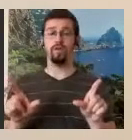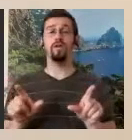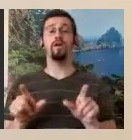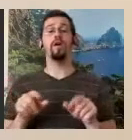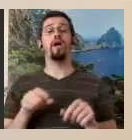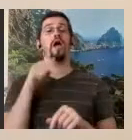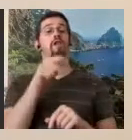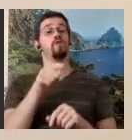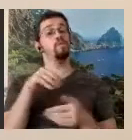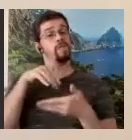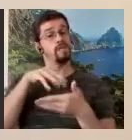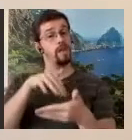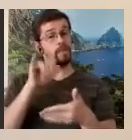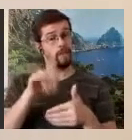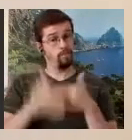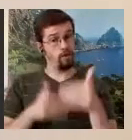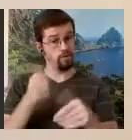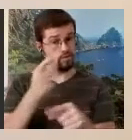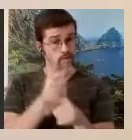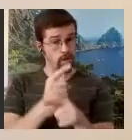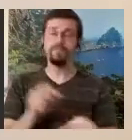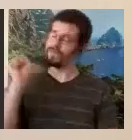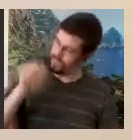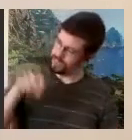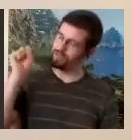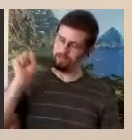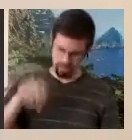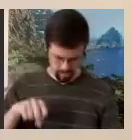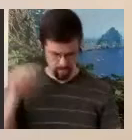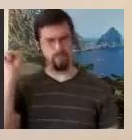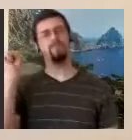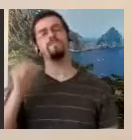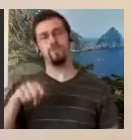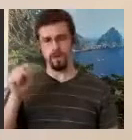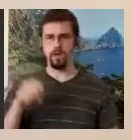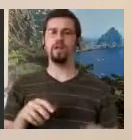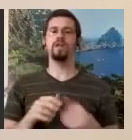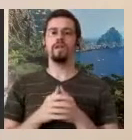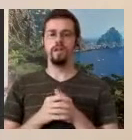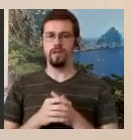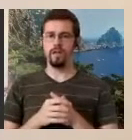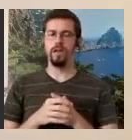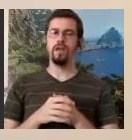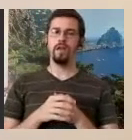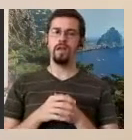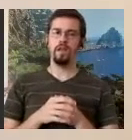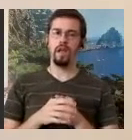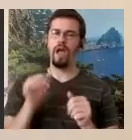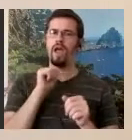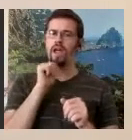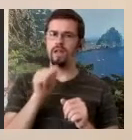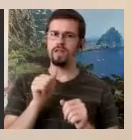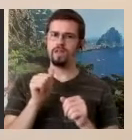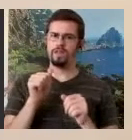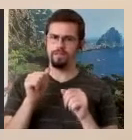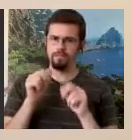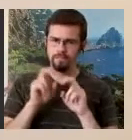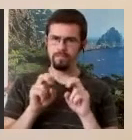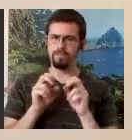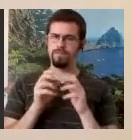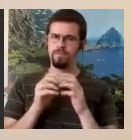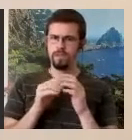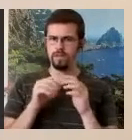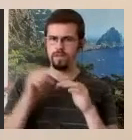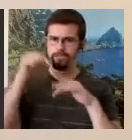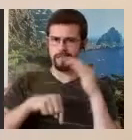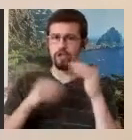that process, haven't you? Yes, yes. Well, yes. Only as I didn't go into too much depth. I mean, I did study this